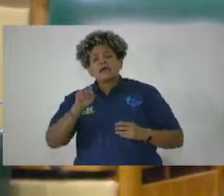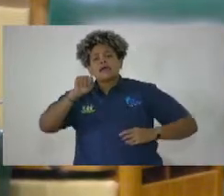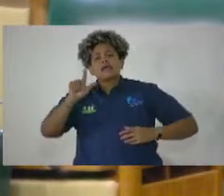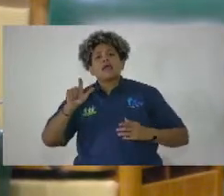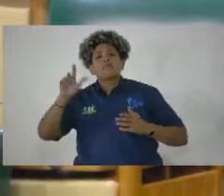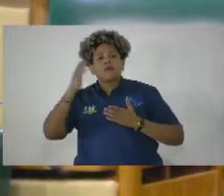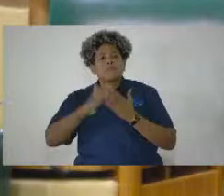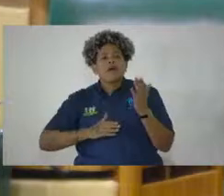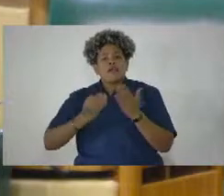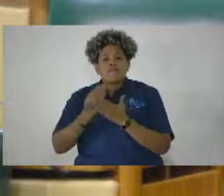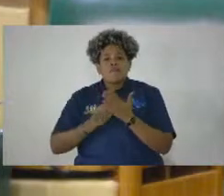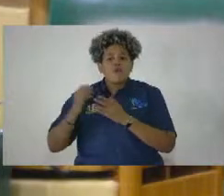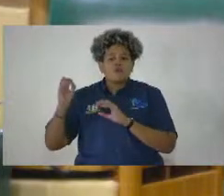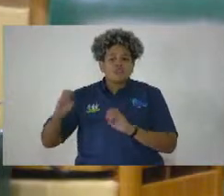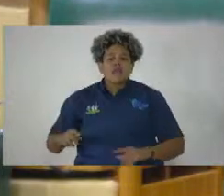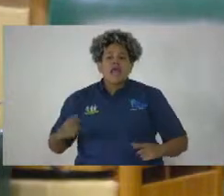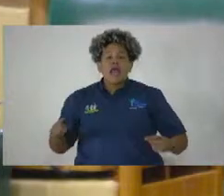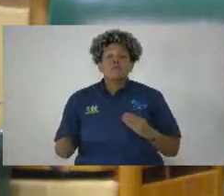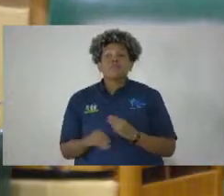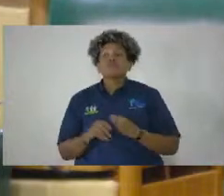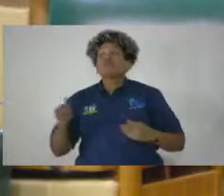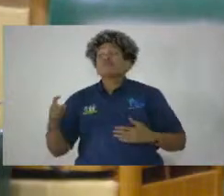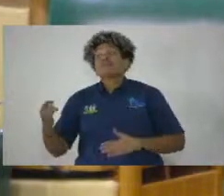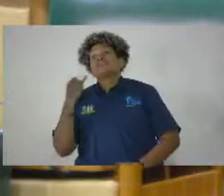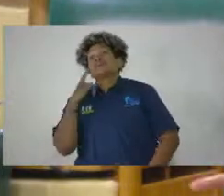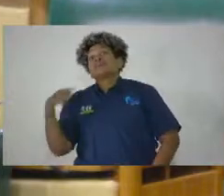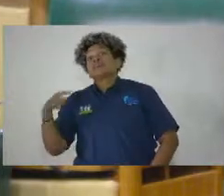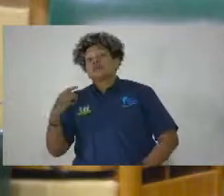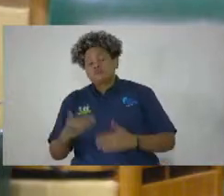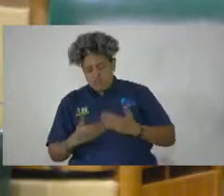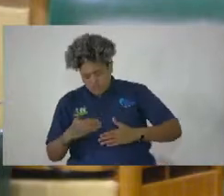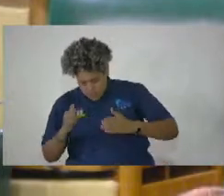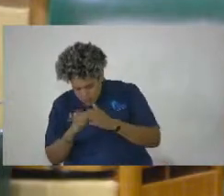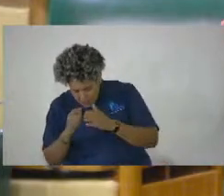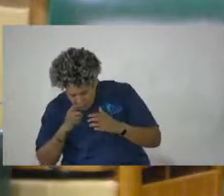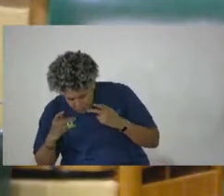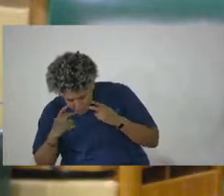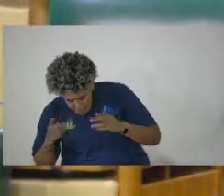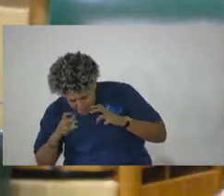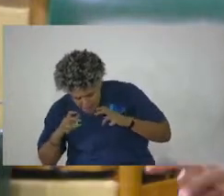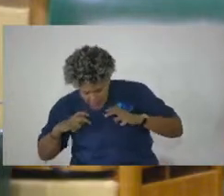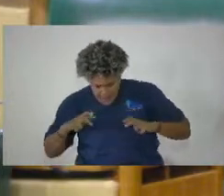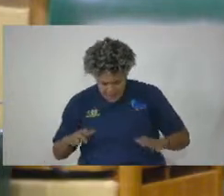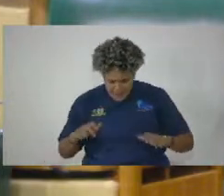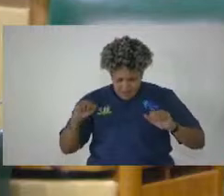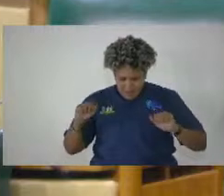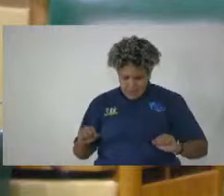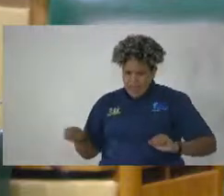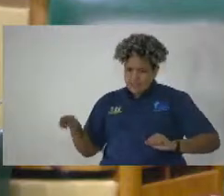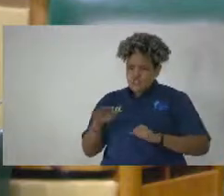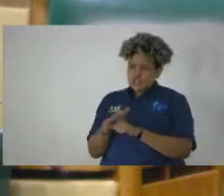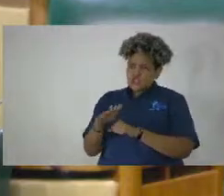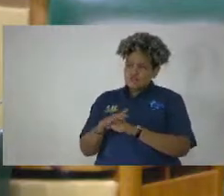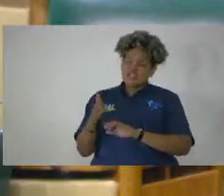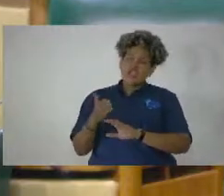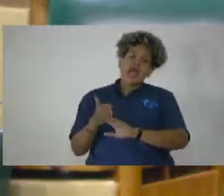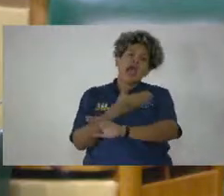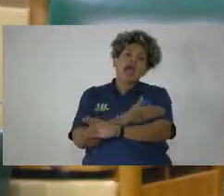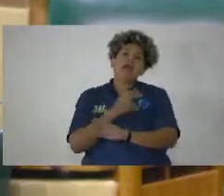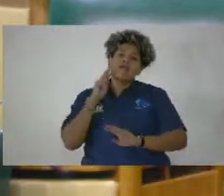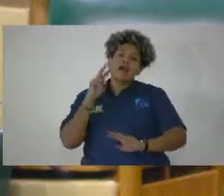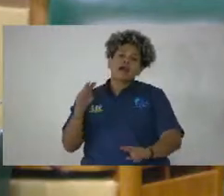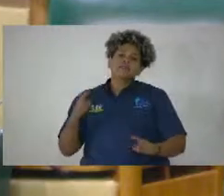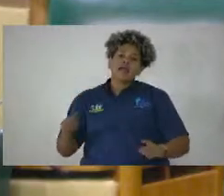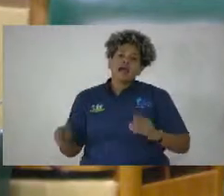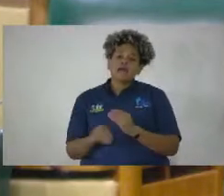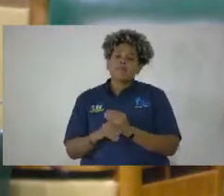of the budget, as long as the processes with the public investment can be sufficiently advanced, Mr. Speaker, for